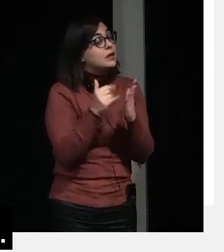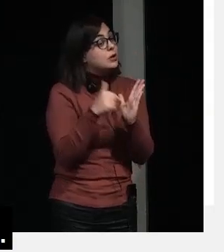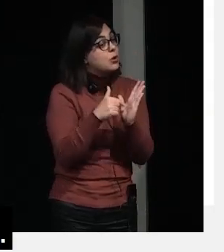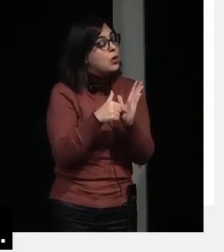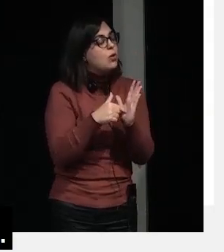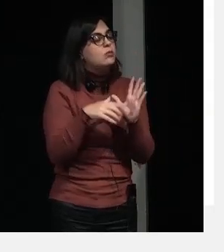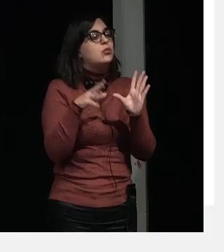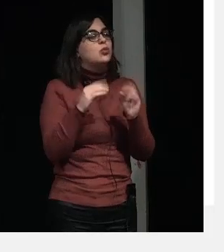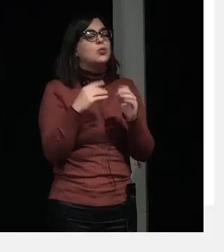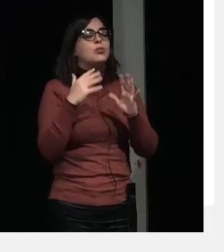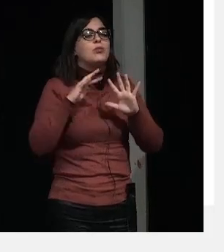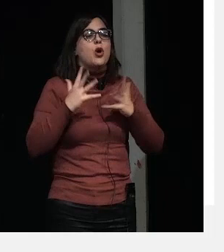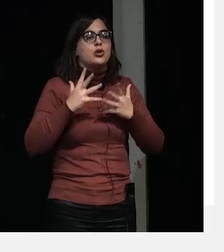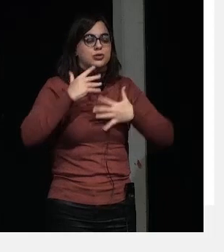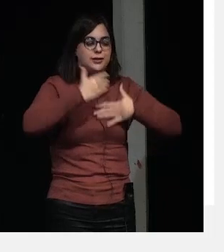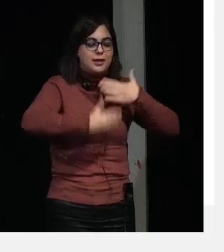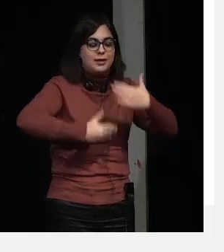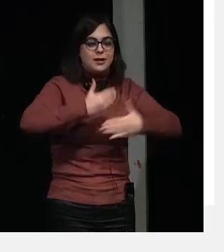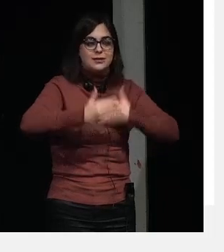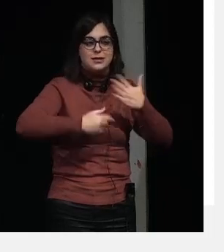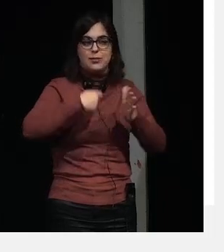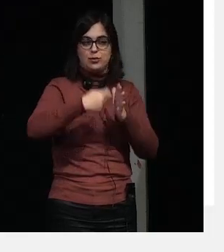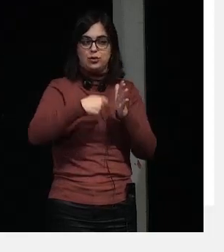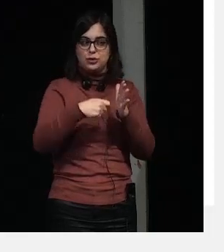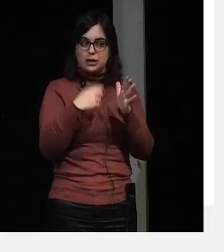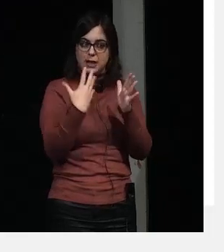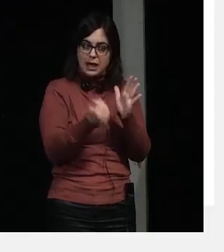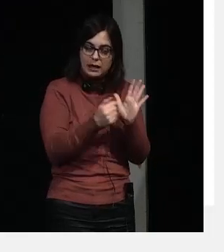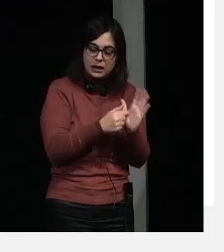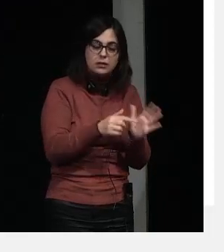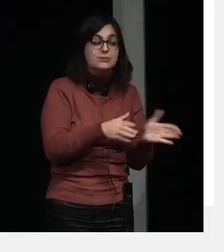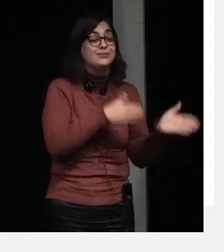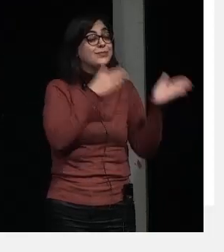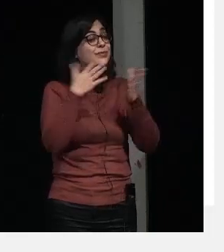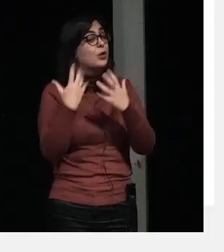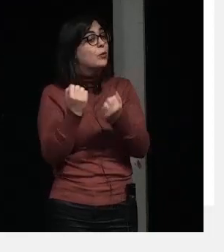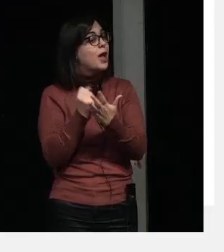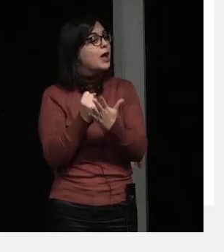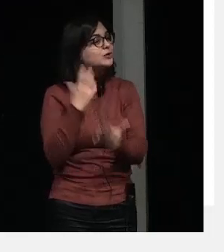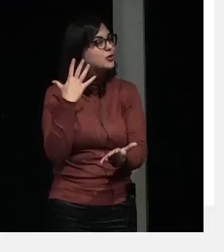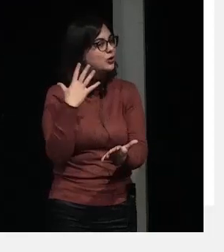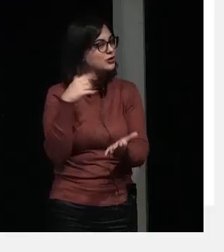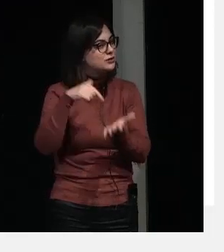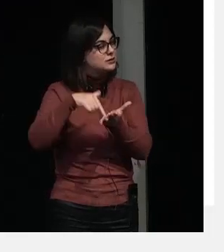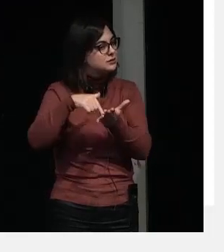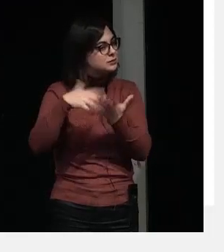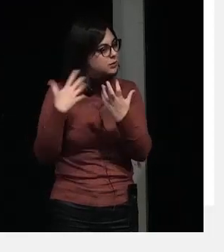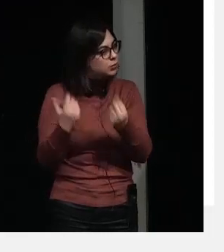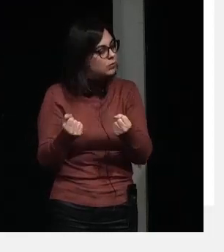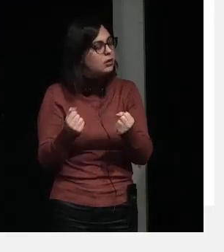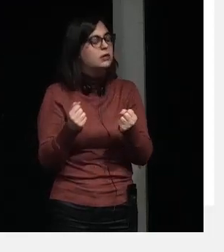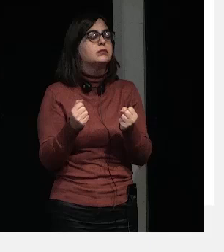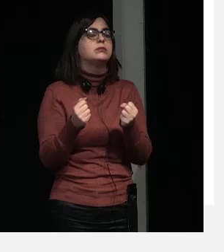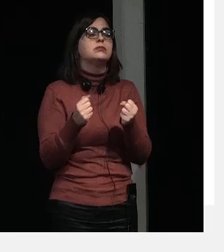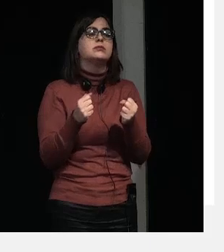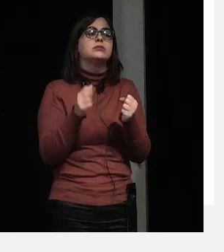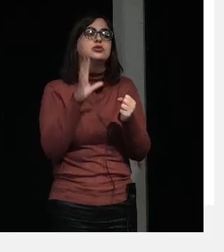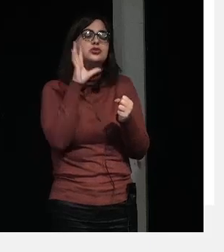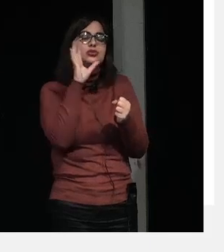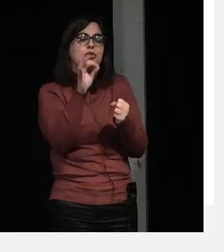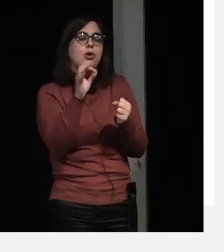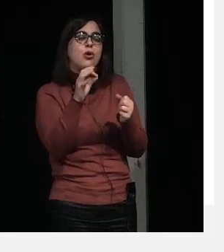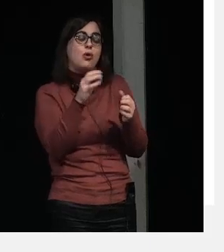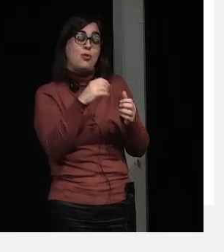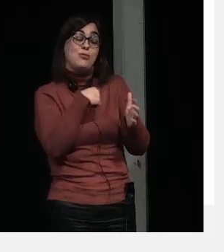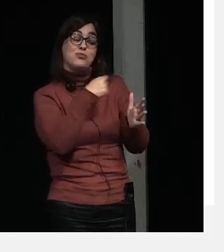the process. And then we did a really rigorous evaluation, really to understand and assess what worked